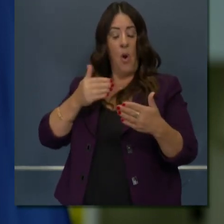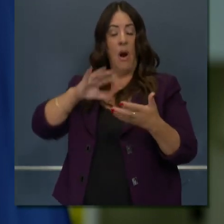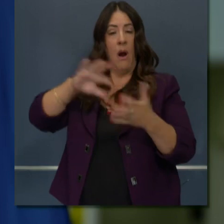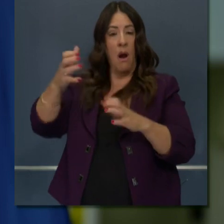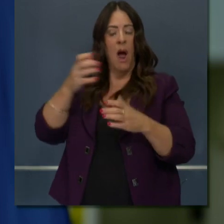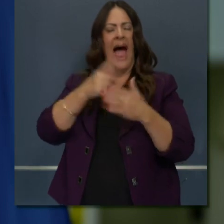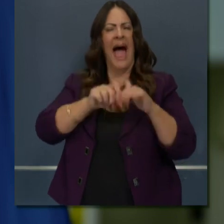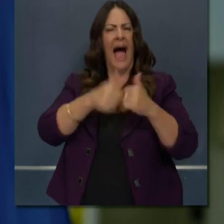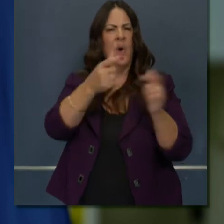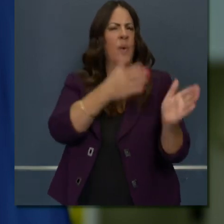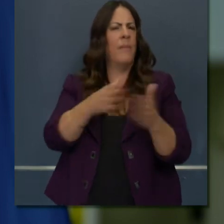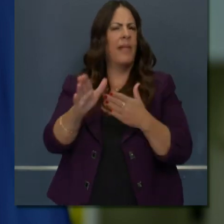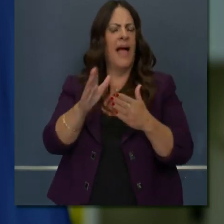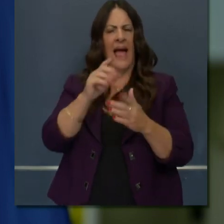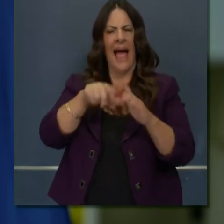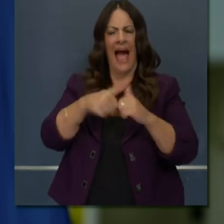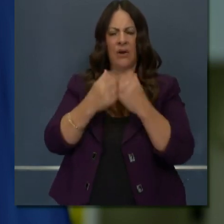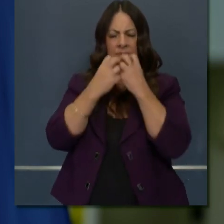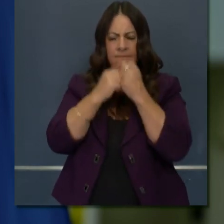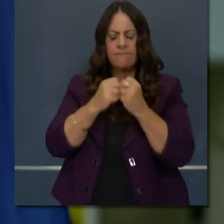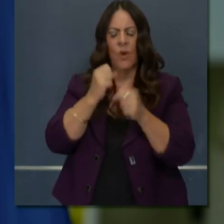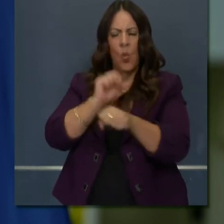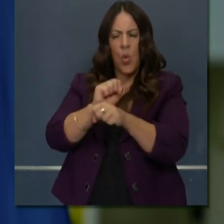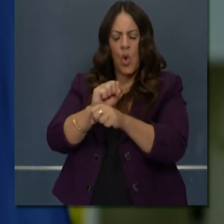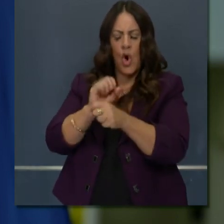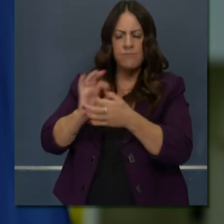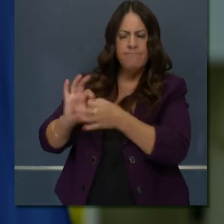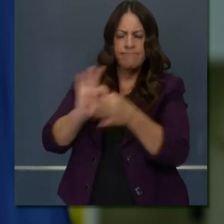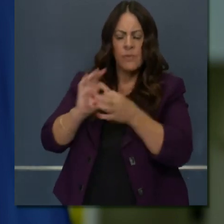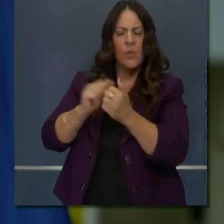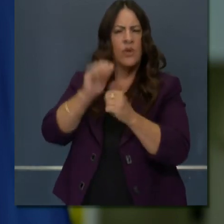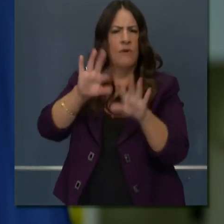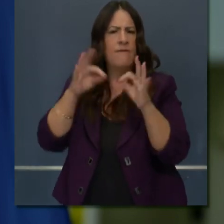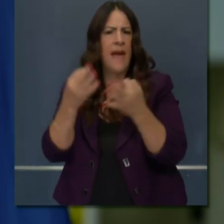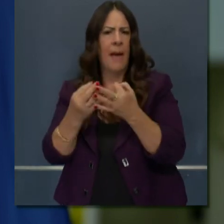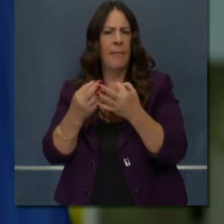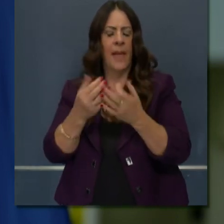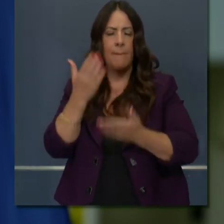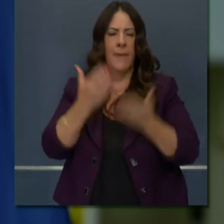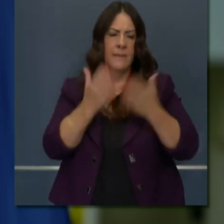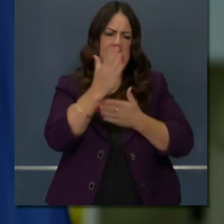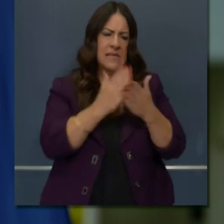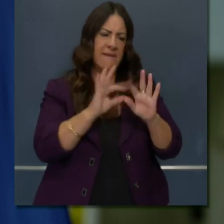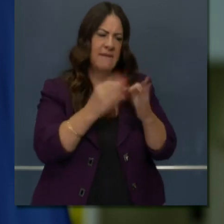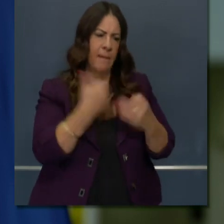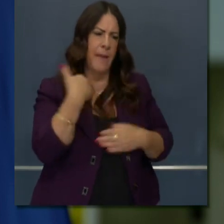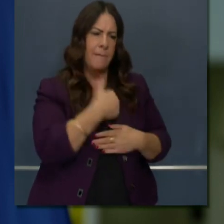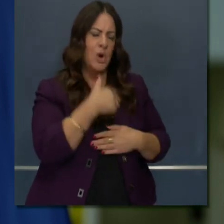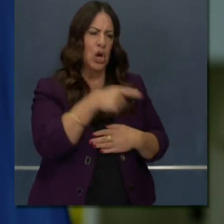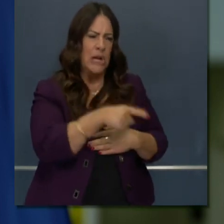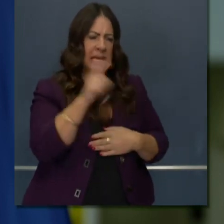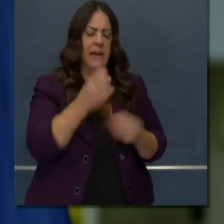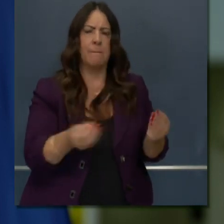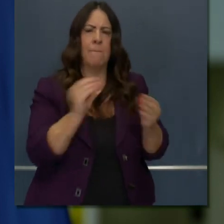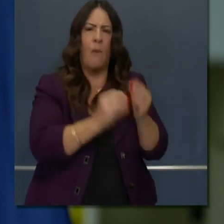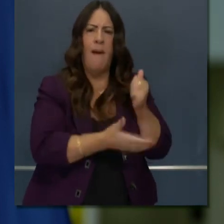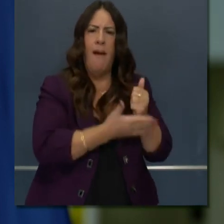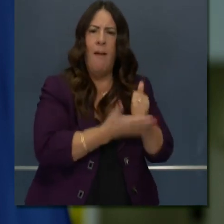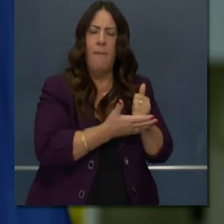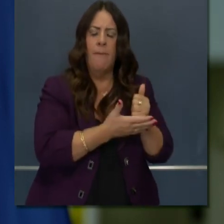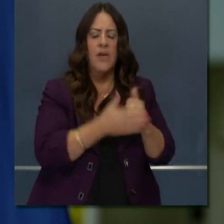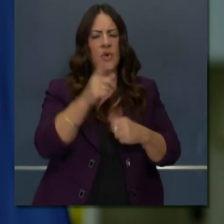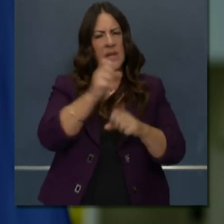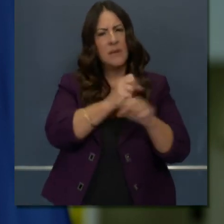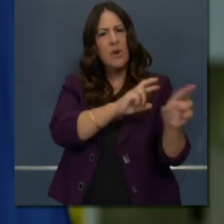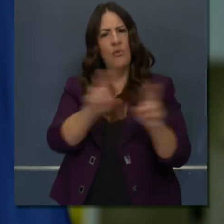and how you work with your family. Think about those who might need extra care so that you're ready. Because it